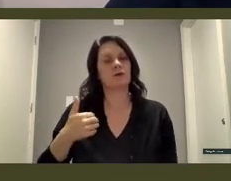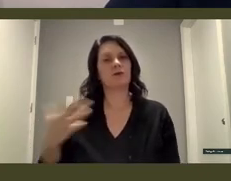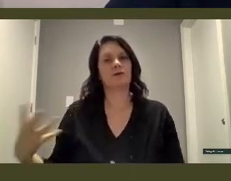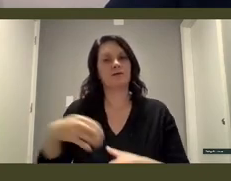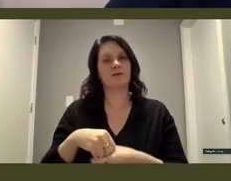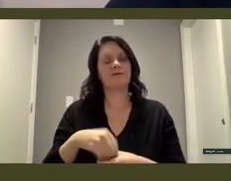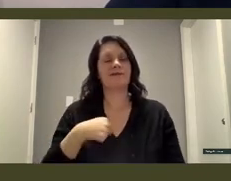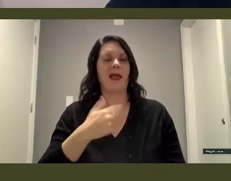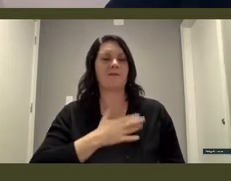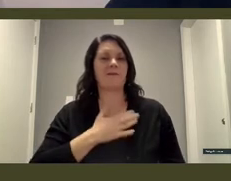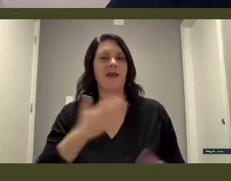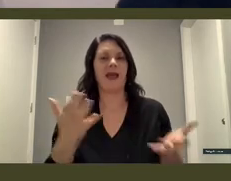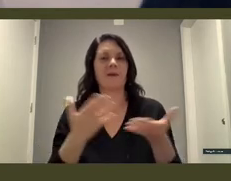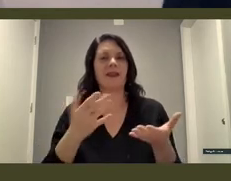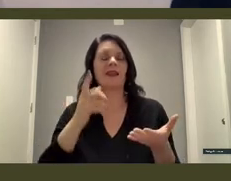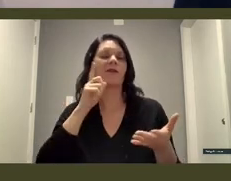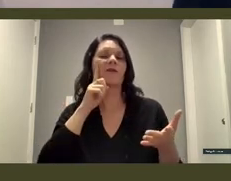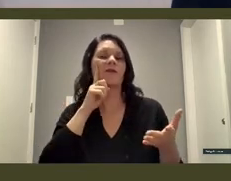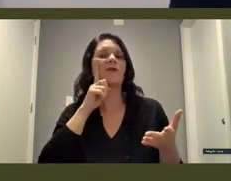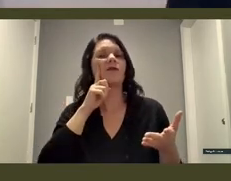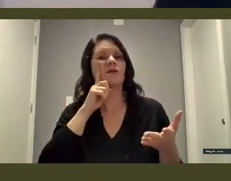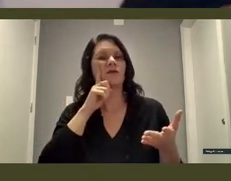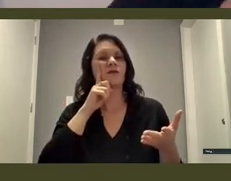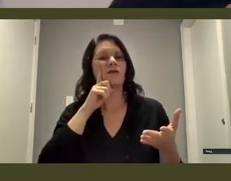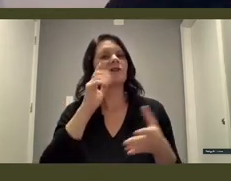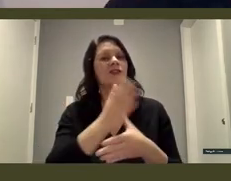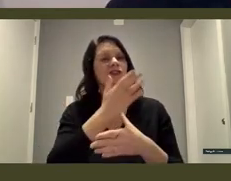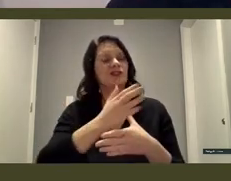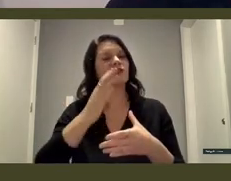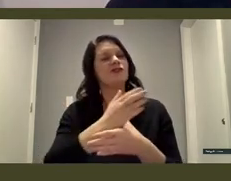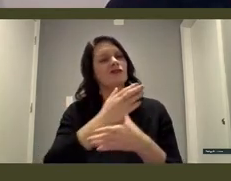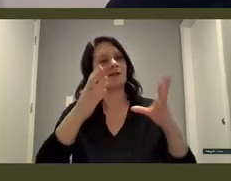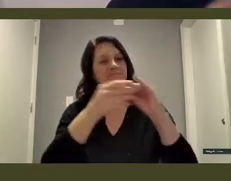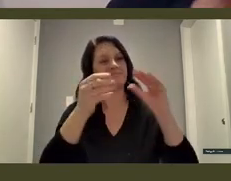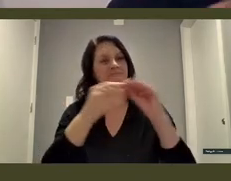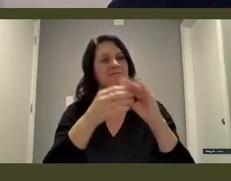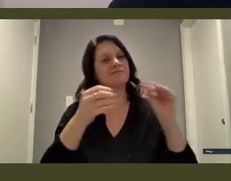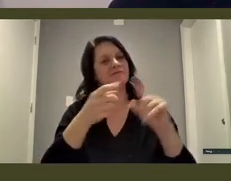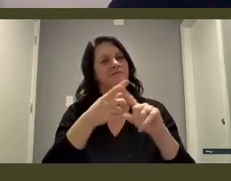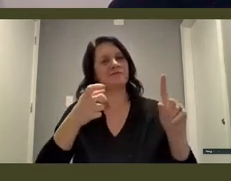more insight about young people and climate action. Thank you.